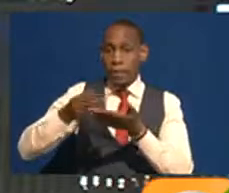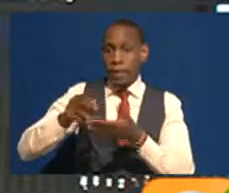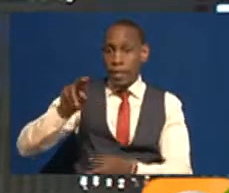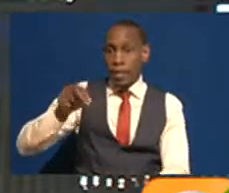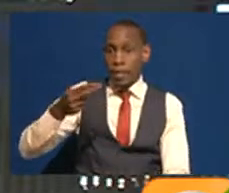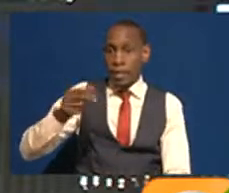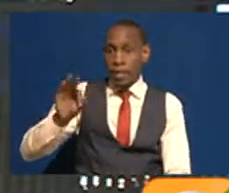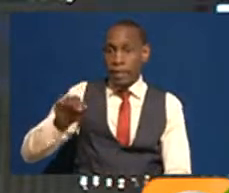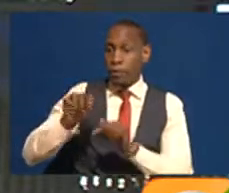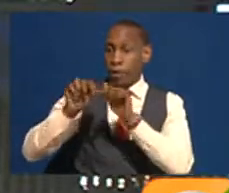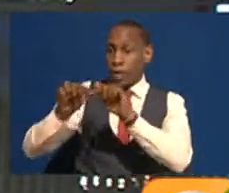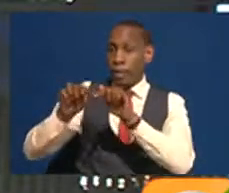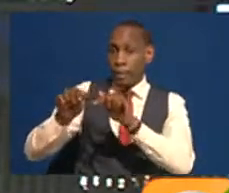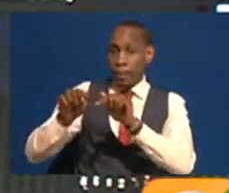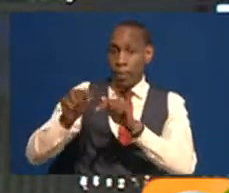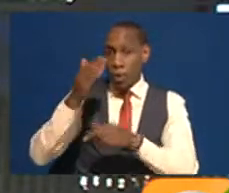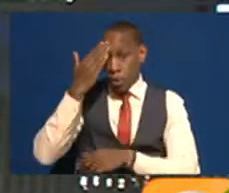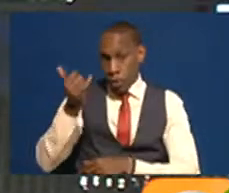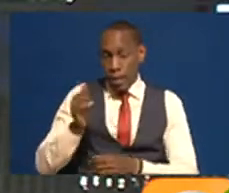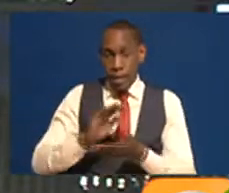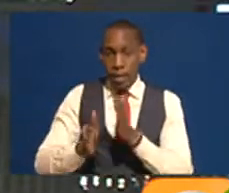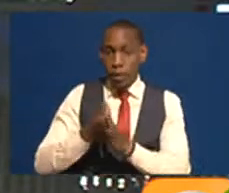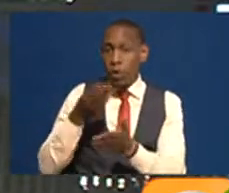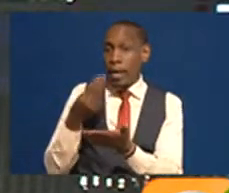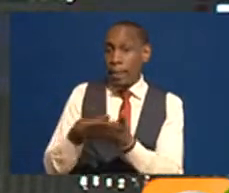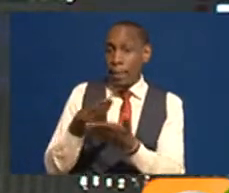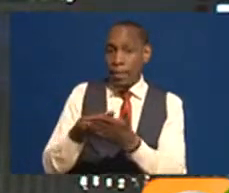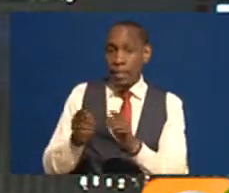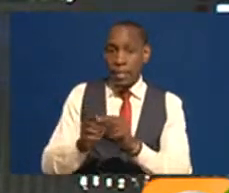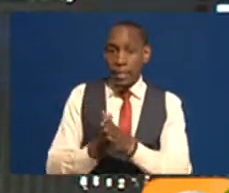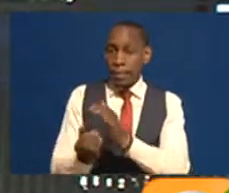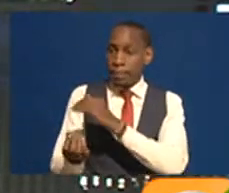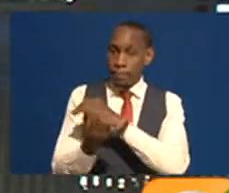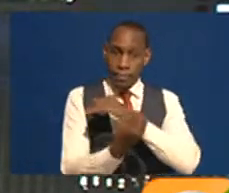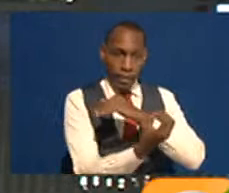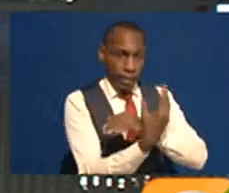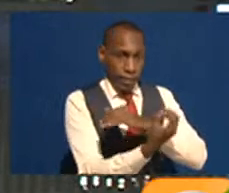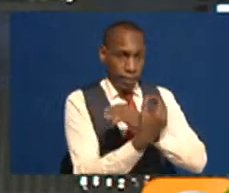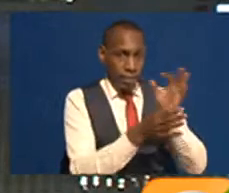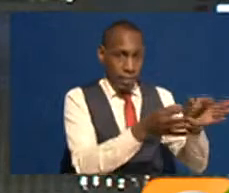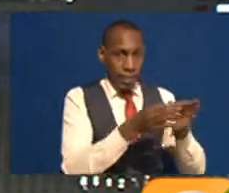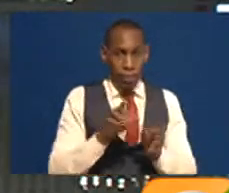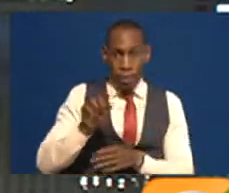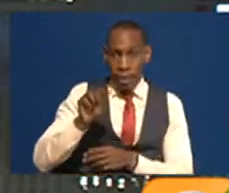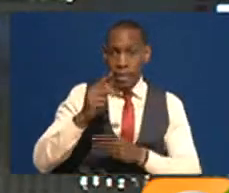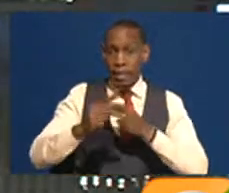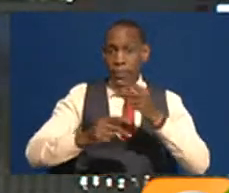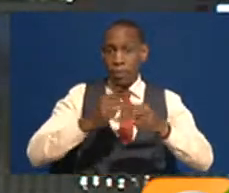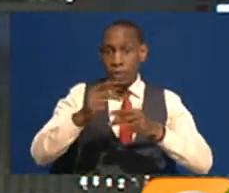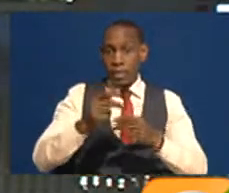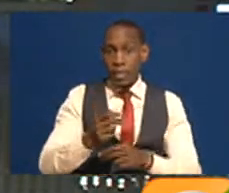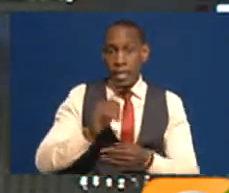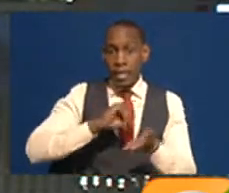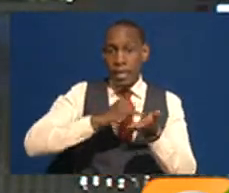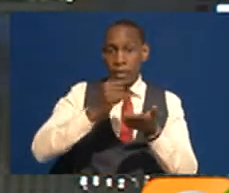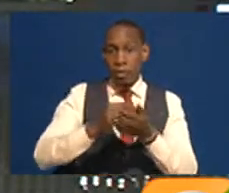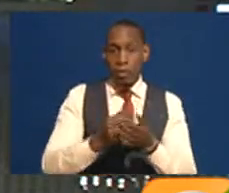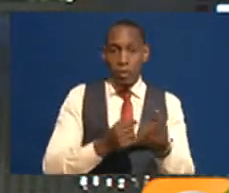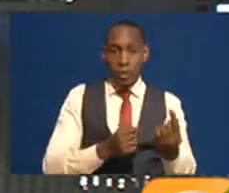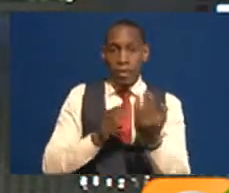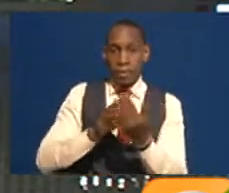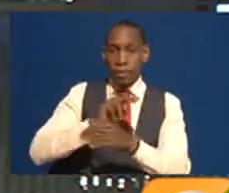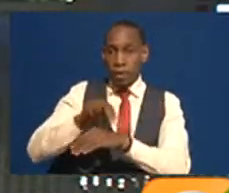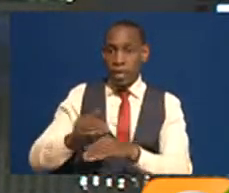F, blaming it on lack of funds and advice from Treasury to tender the process. Appearing before the National